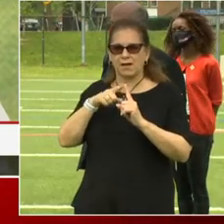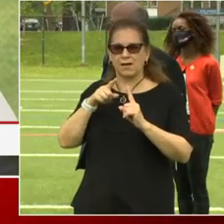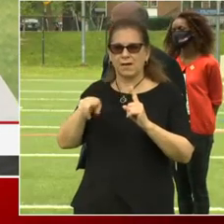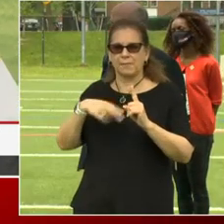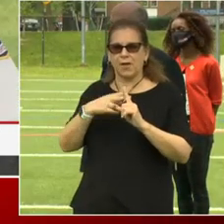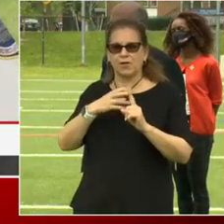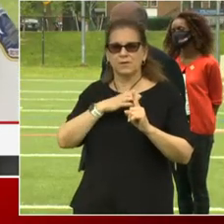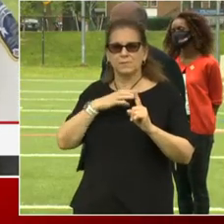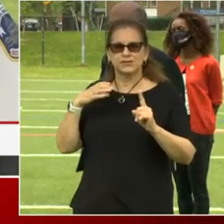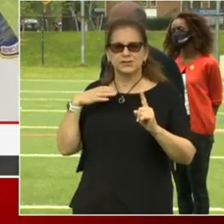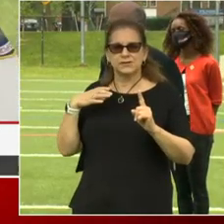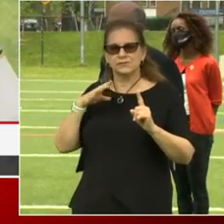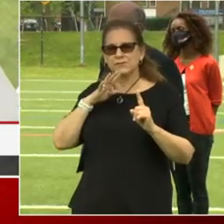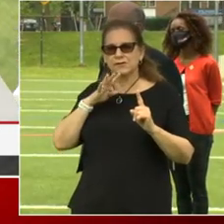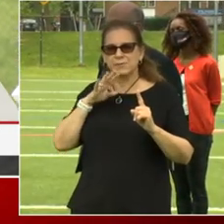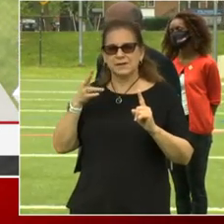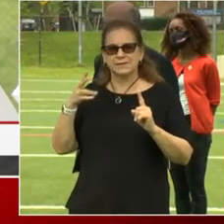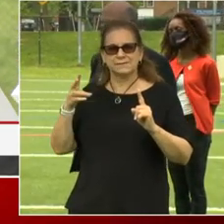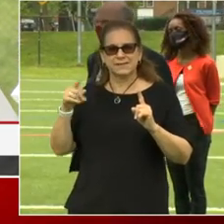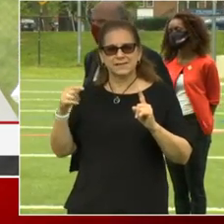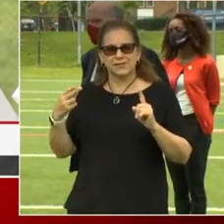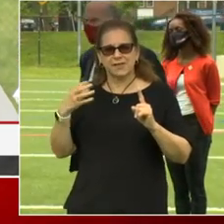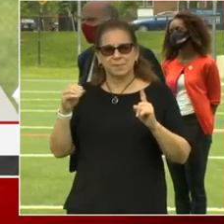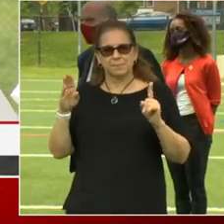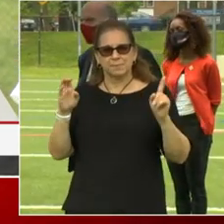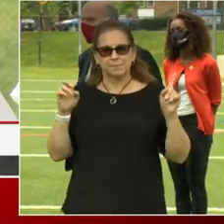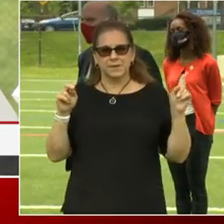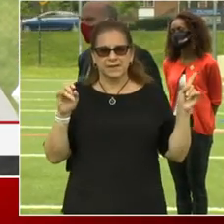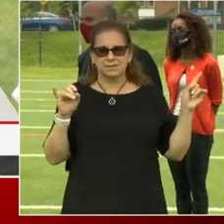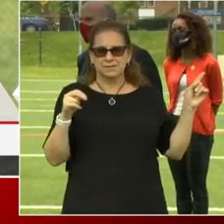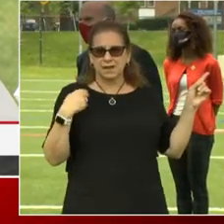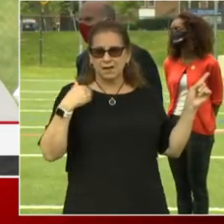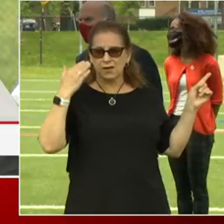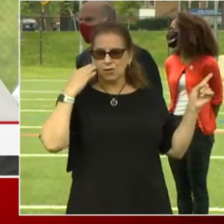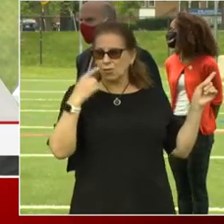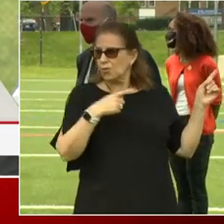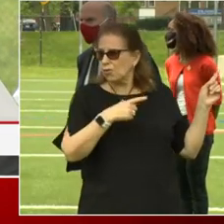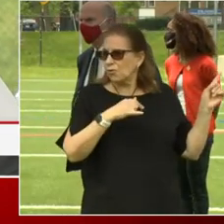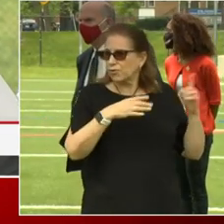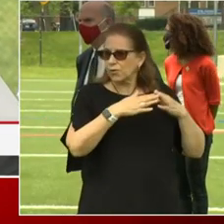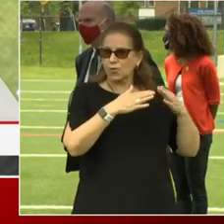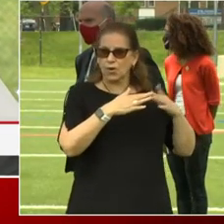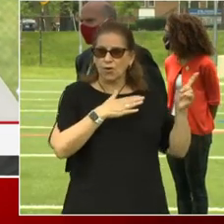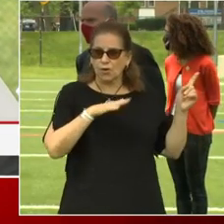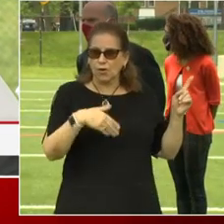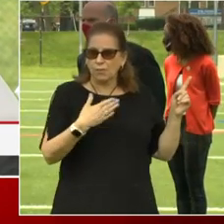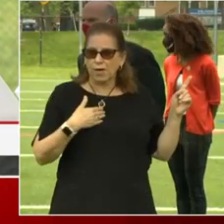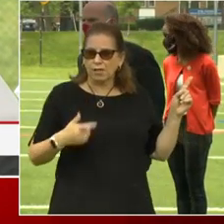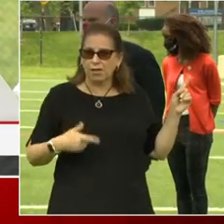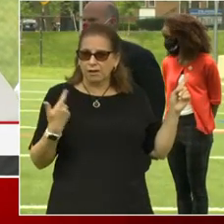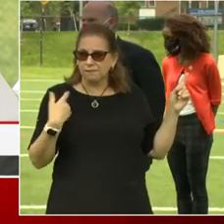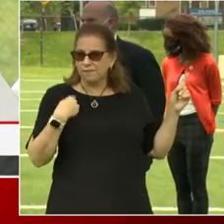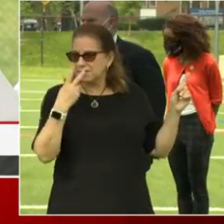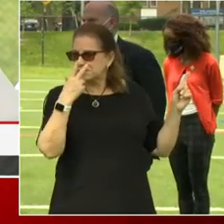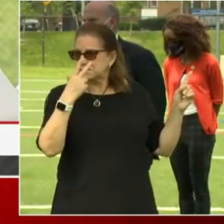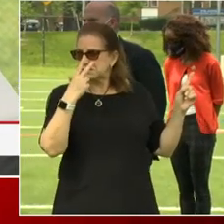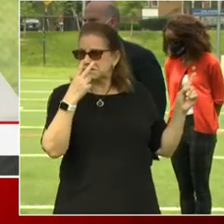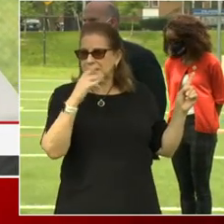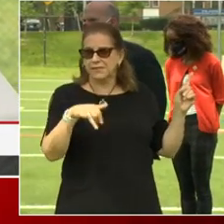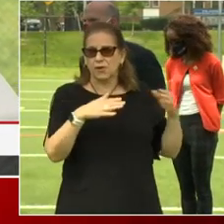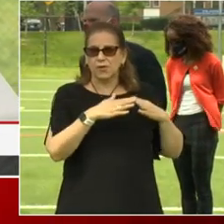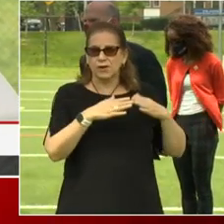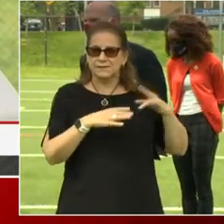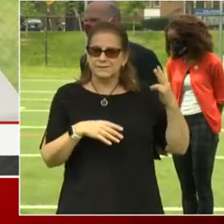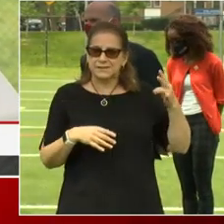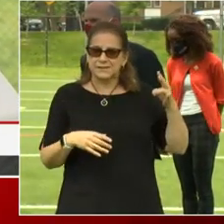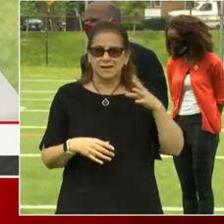Penn. Yeah. Because it's an area I've known all my life, and I've been in this world for a long time. Yep. So she stands there and she says